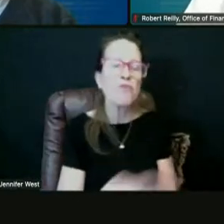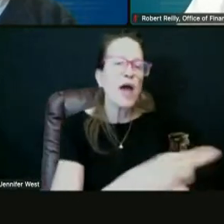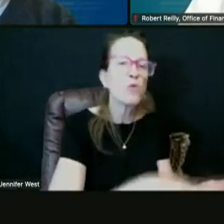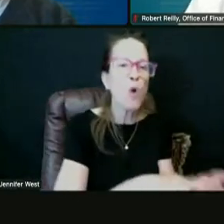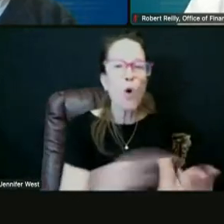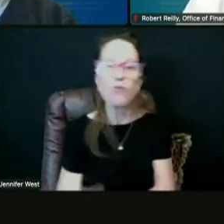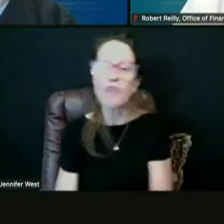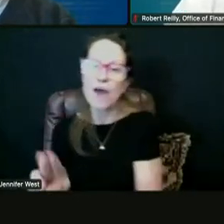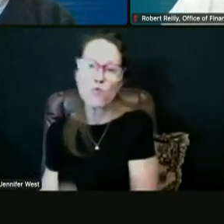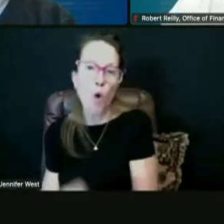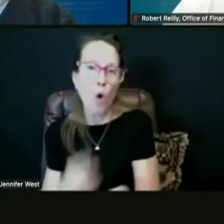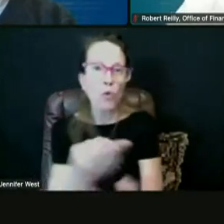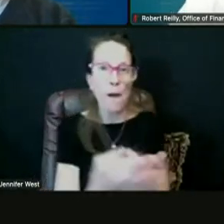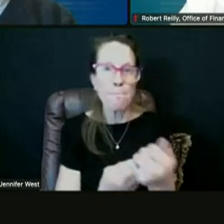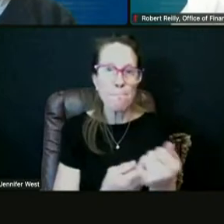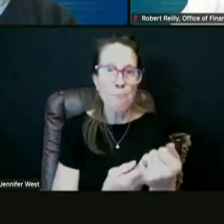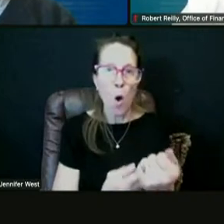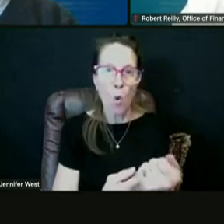graduating